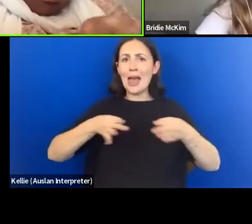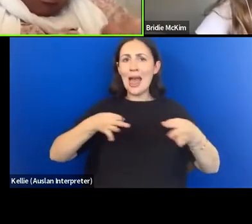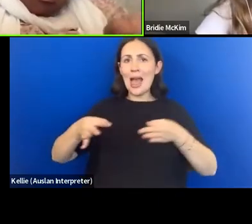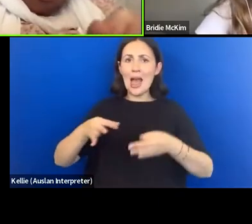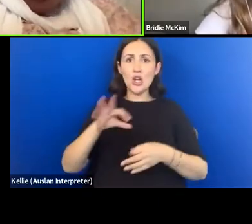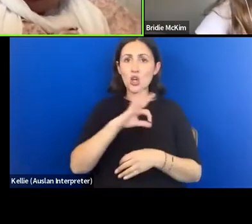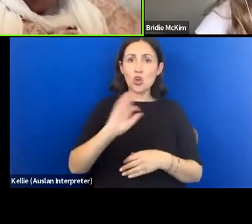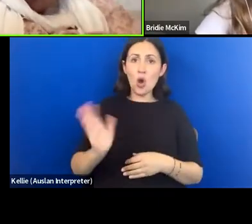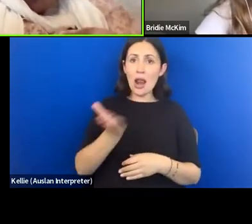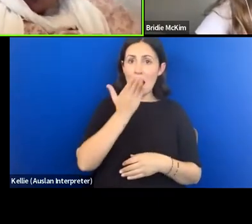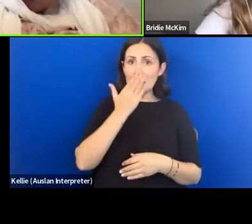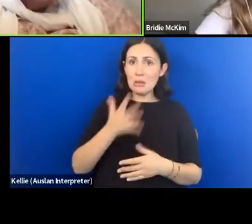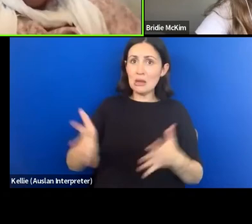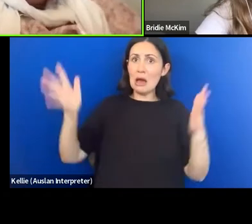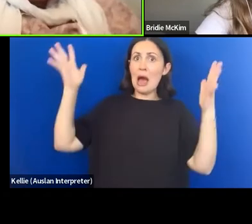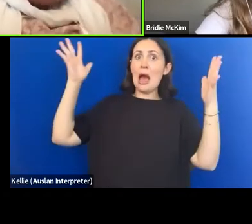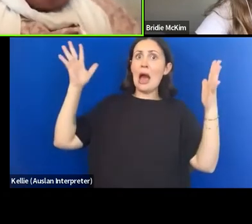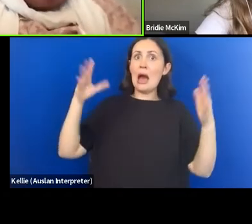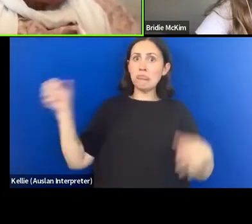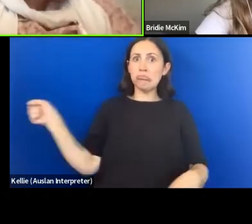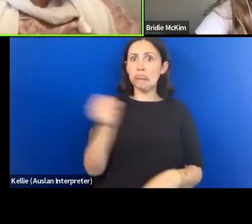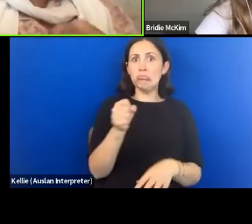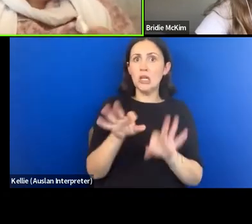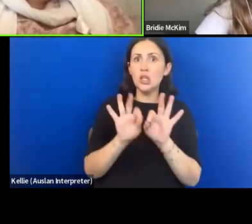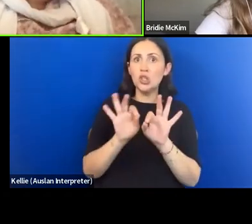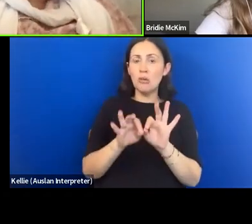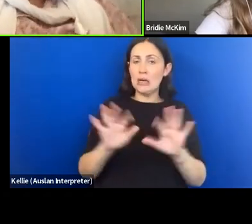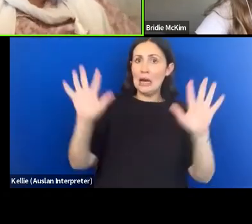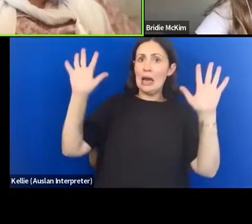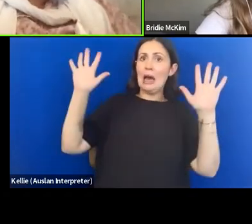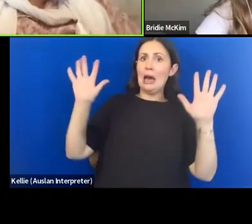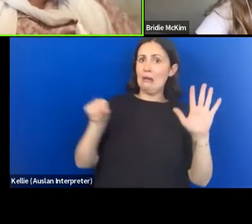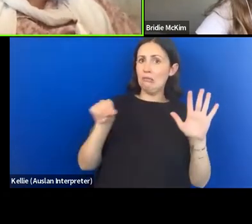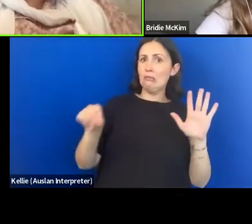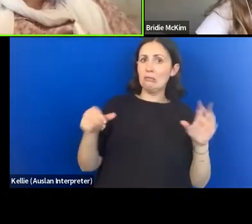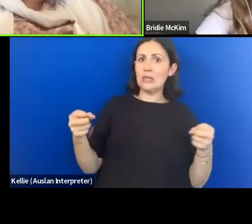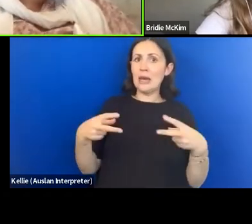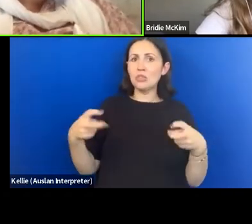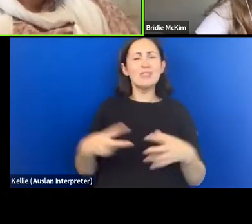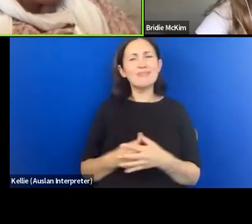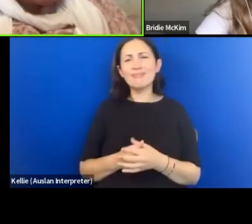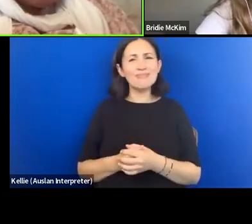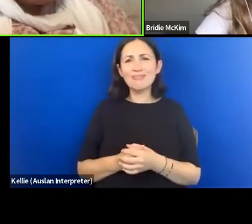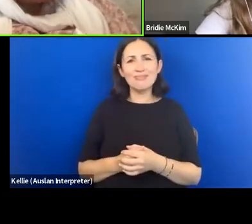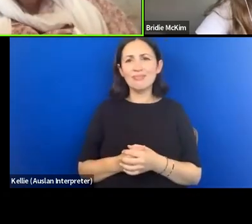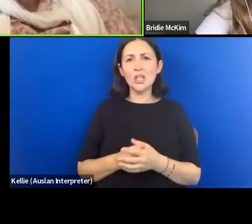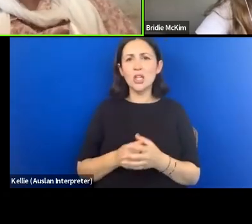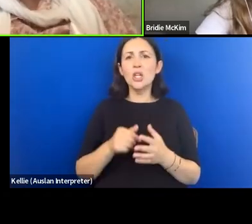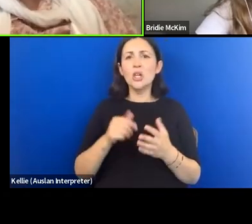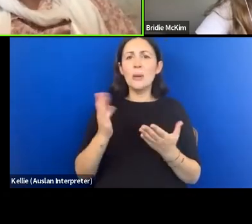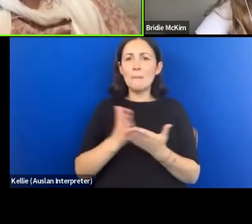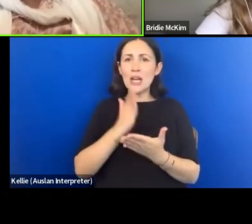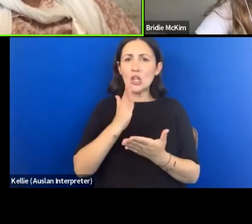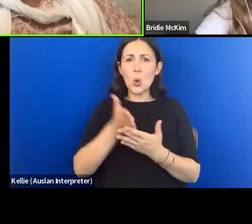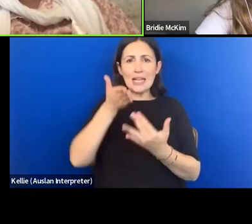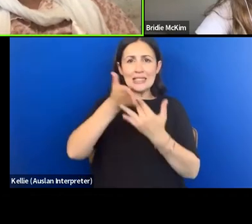be incorporated into a creative work. So